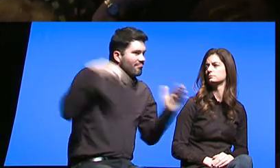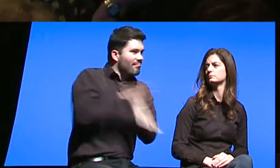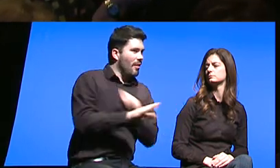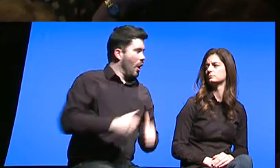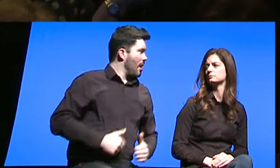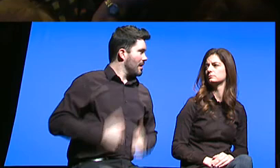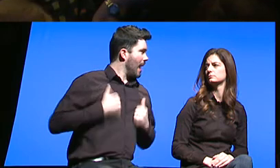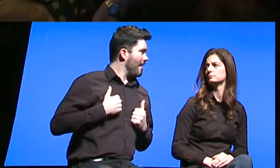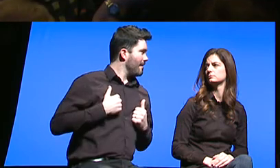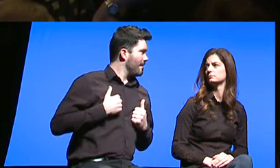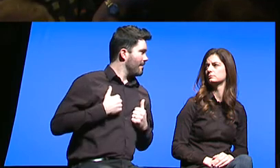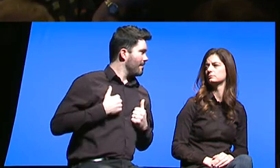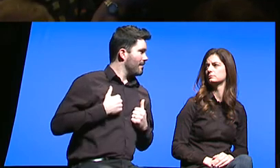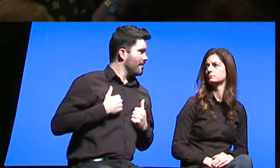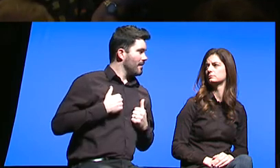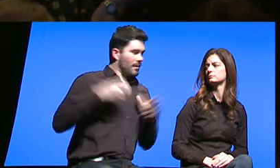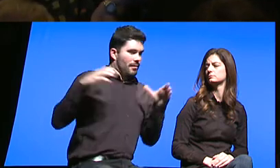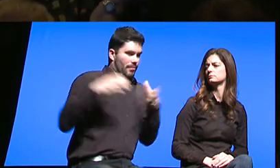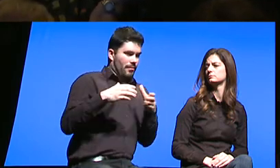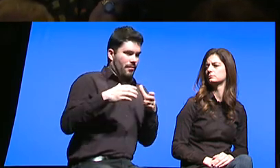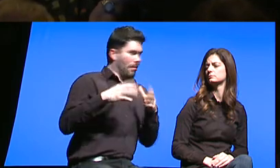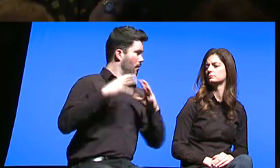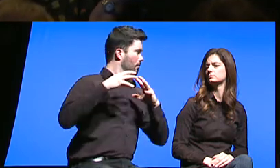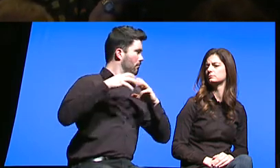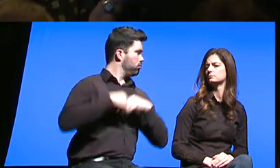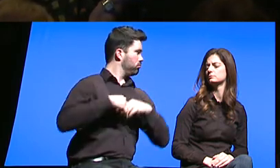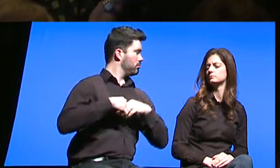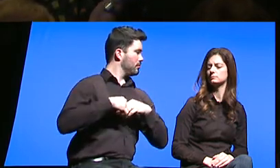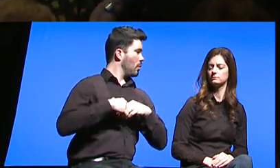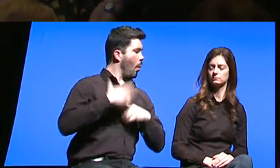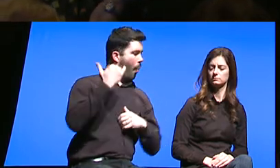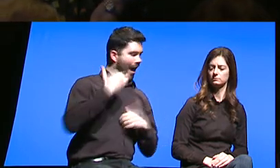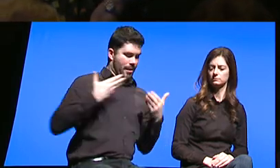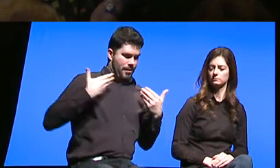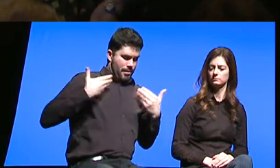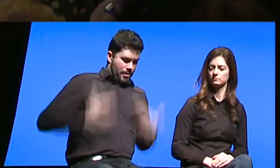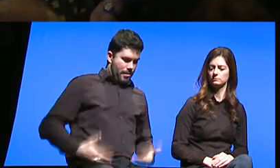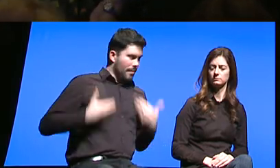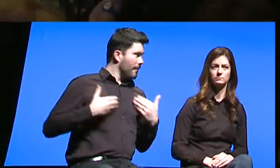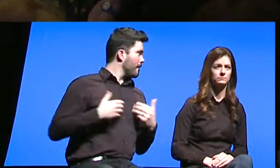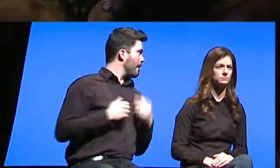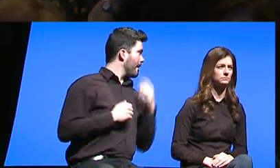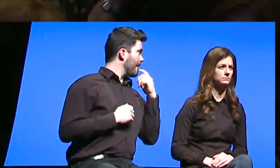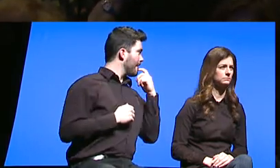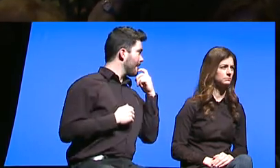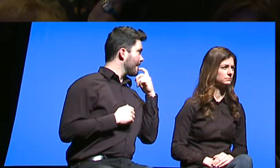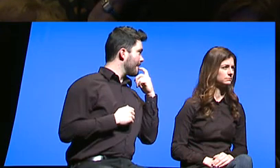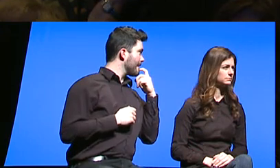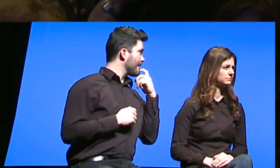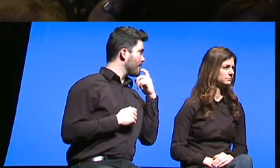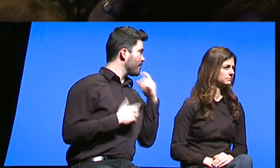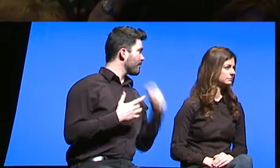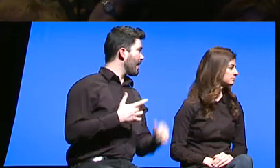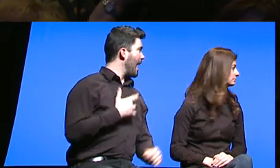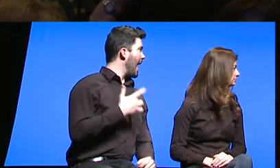never no longer connect their right as a human being to be unmolested by individuals.